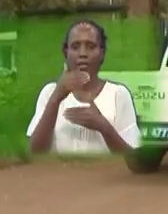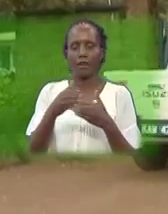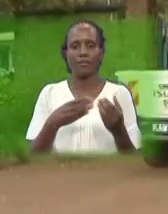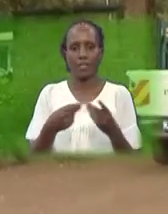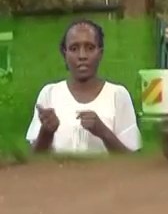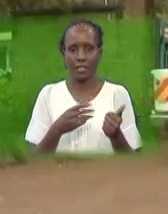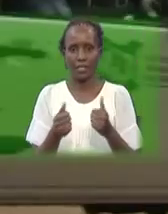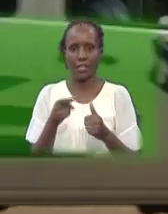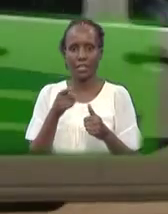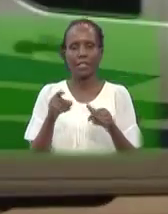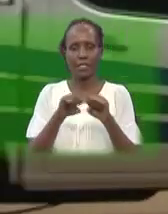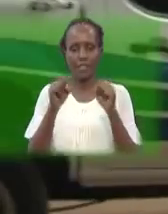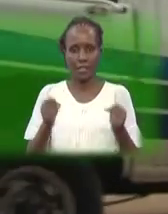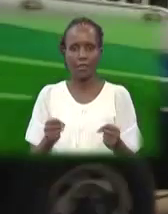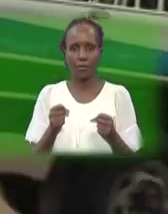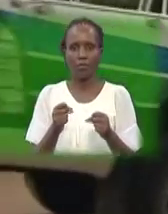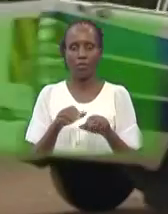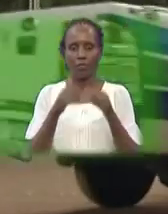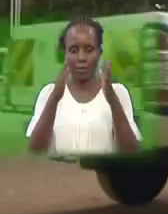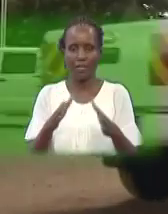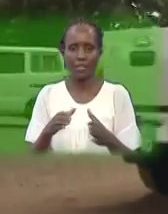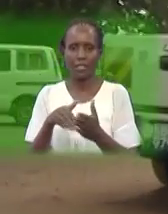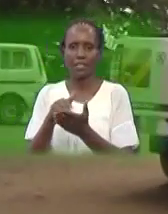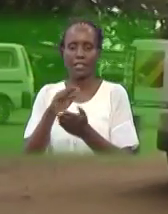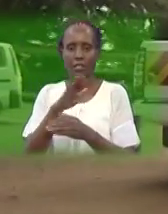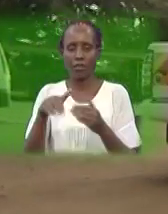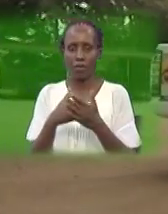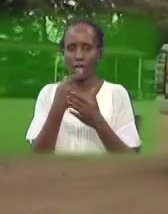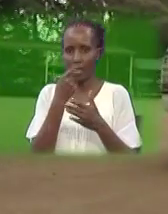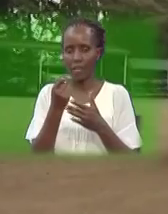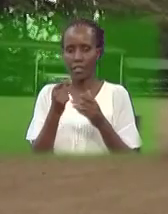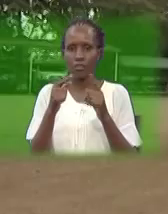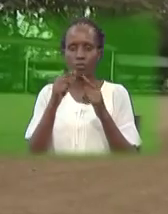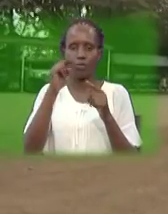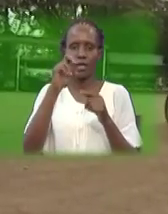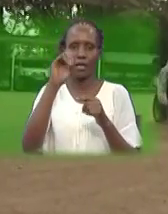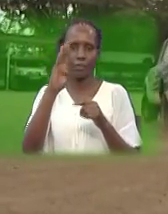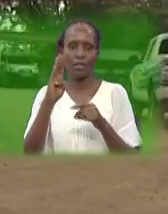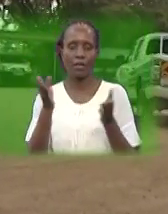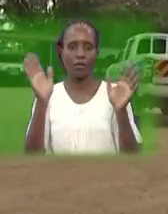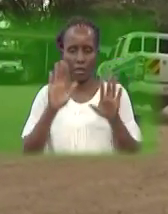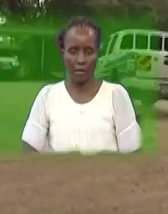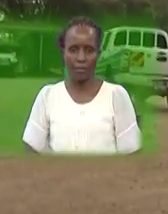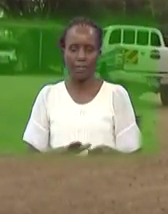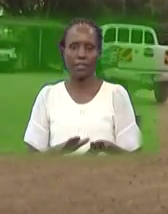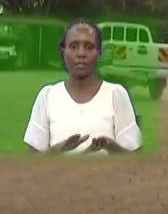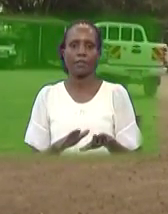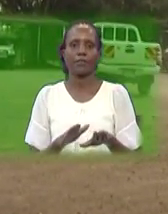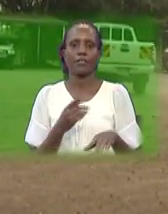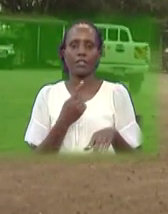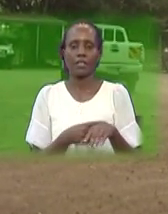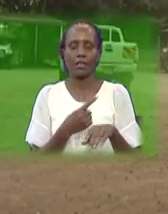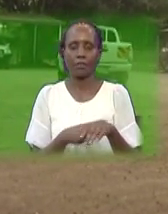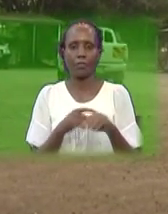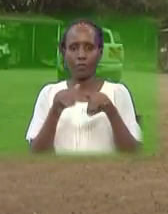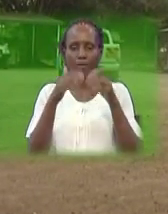This system of farmers channeling their paddy through NIB collapsed during the 1998-99 crop when